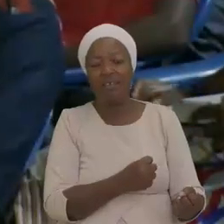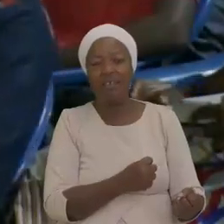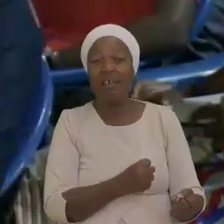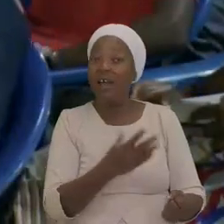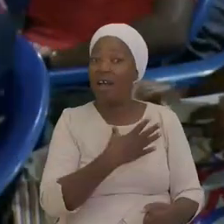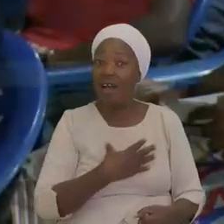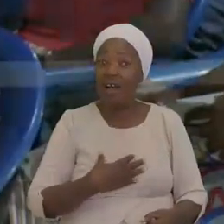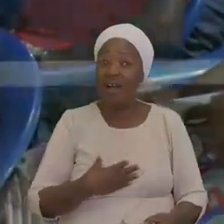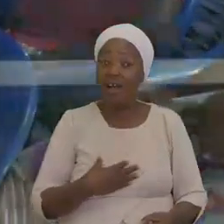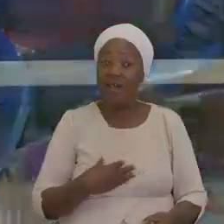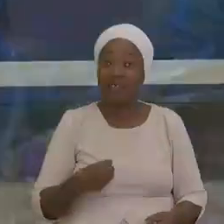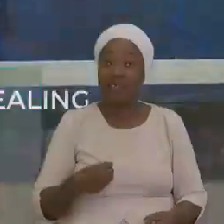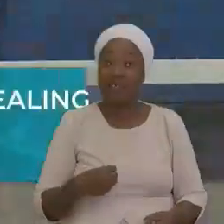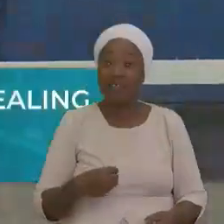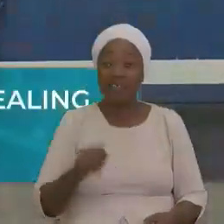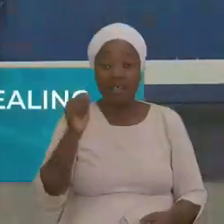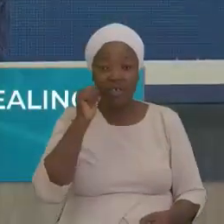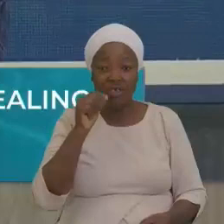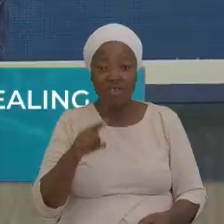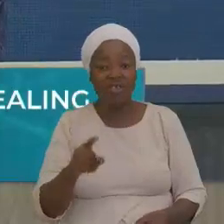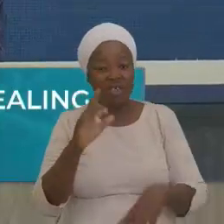he touched his garment.